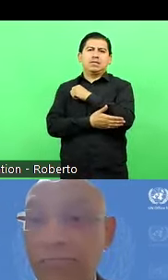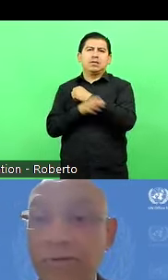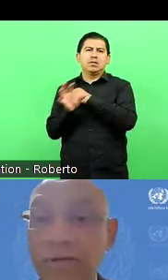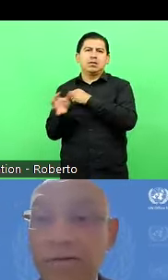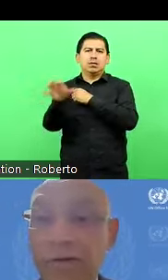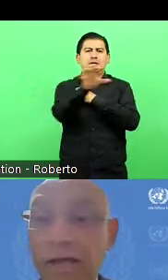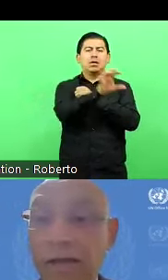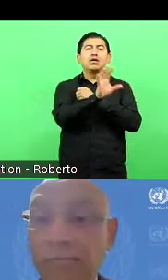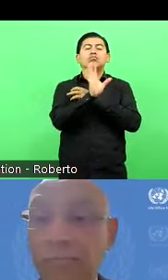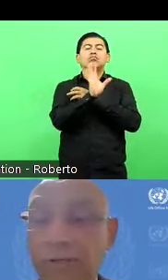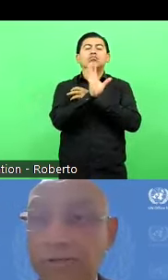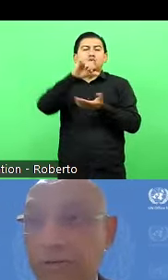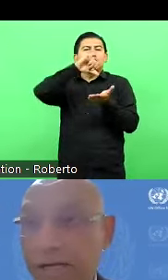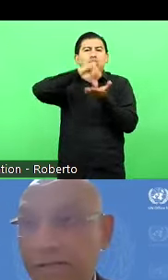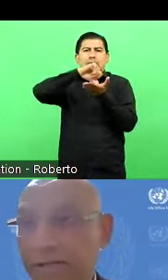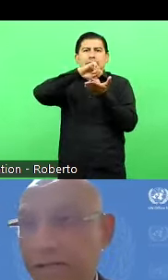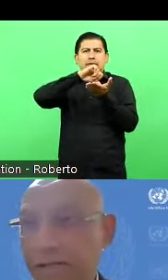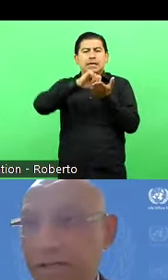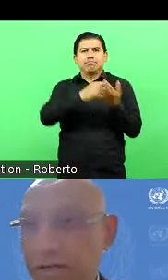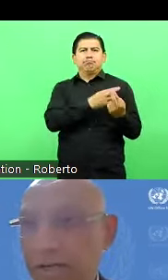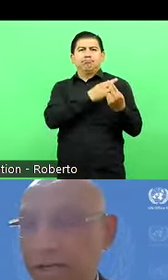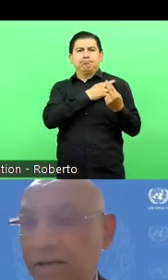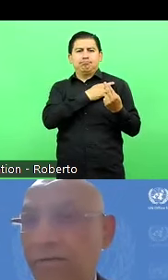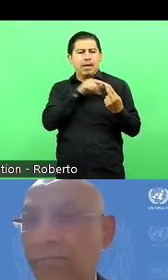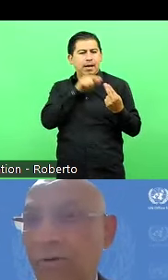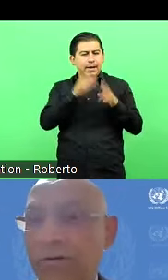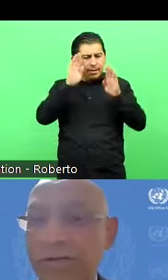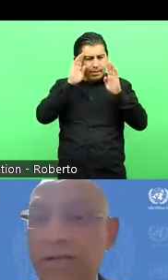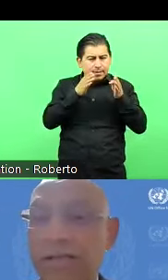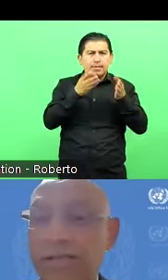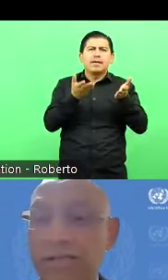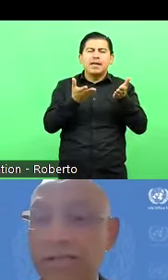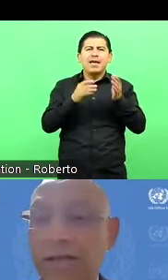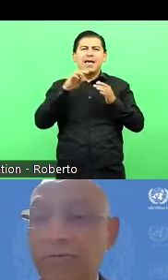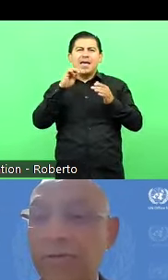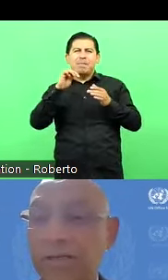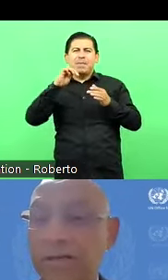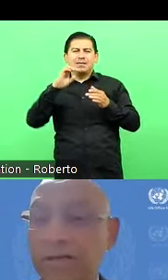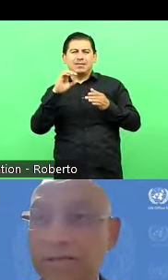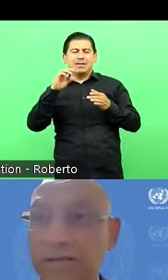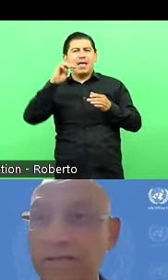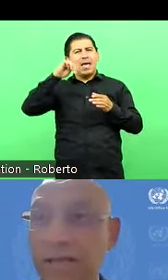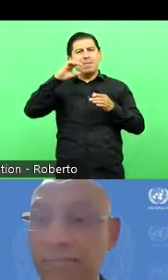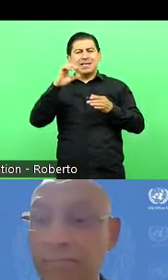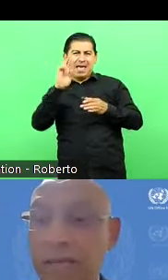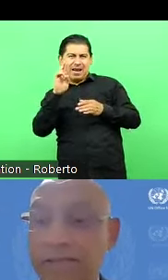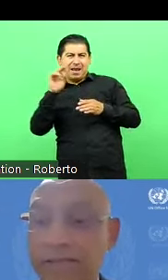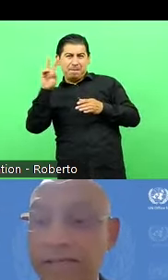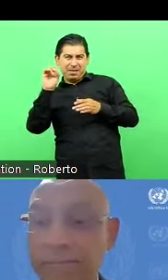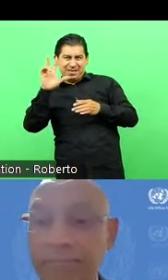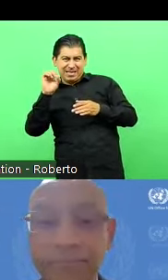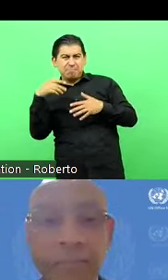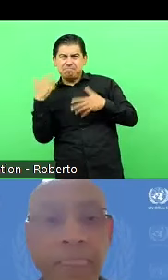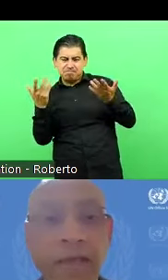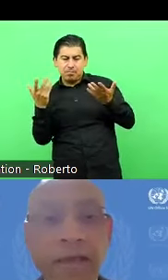roadmap which divides the journey for resilience into 3 stages, stage A, B, and